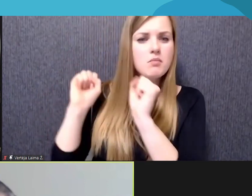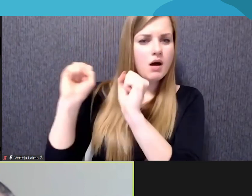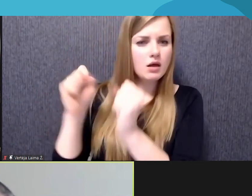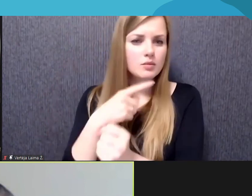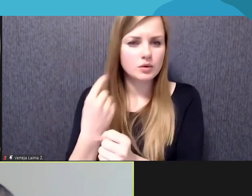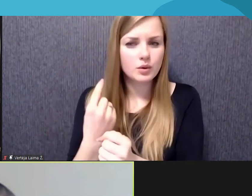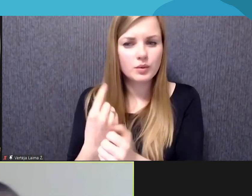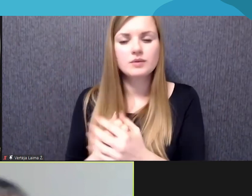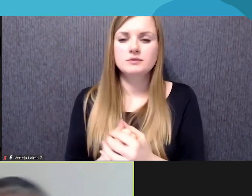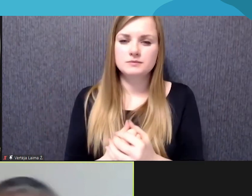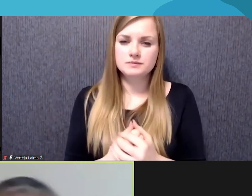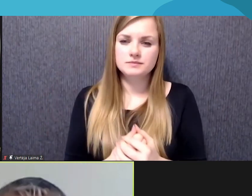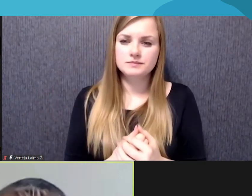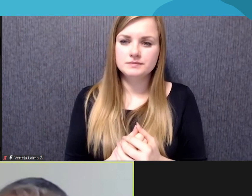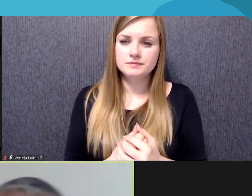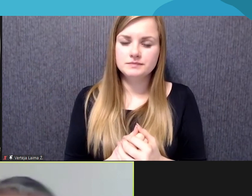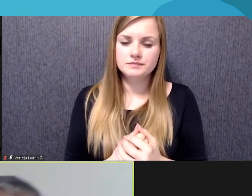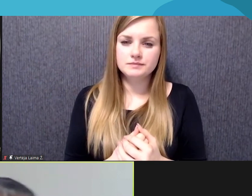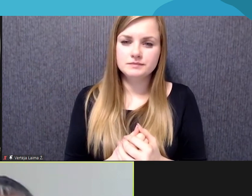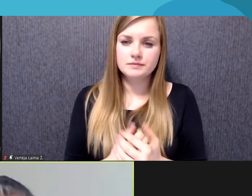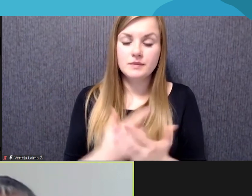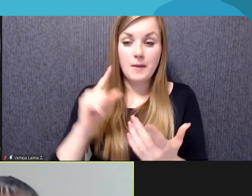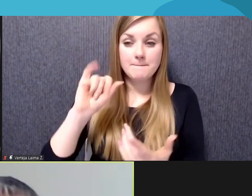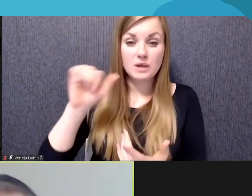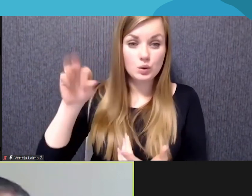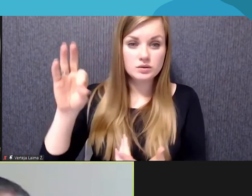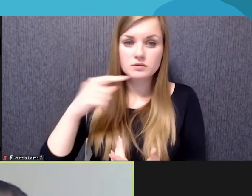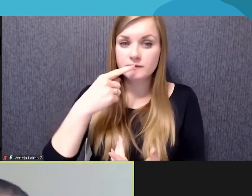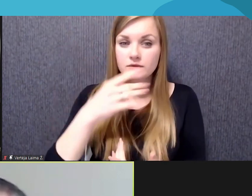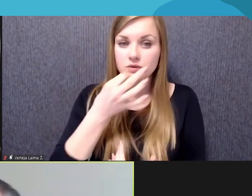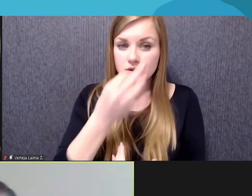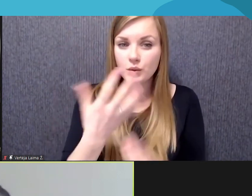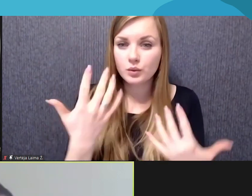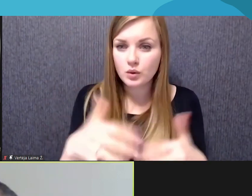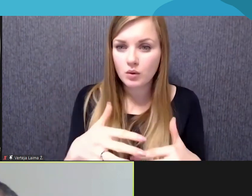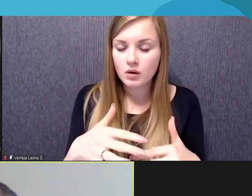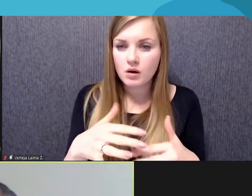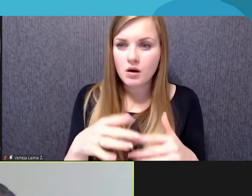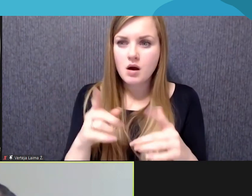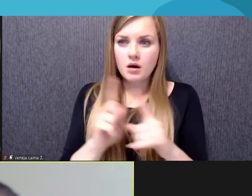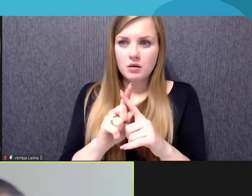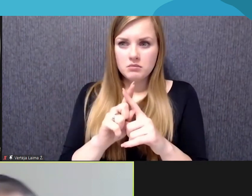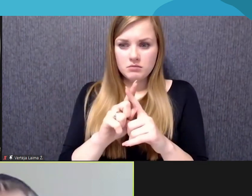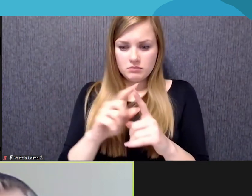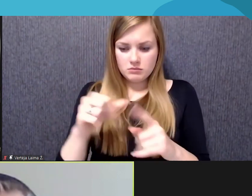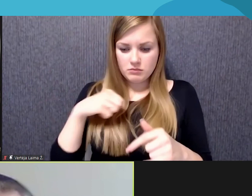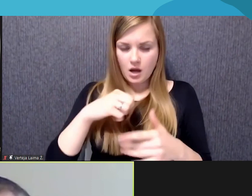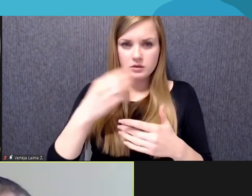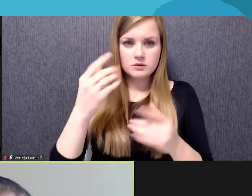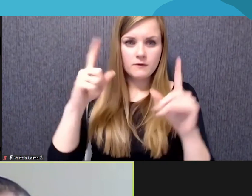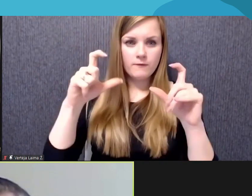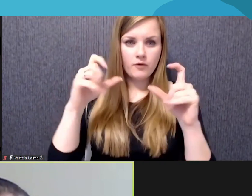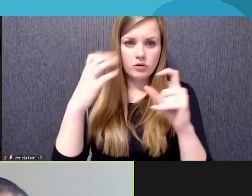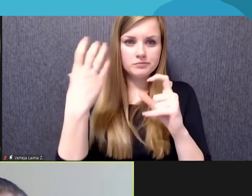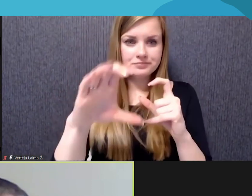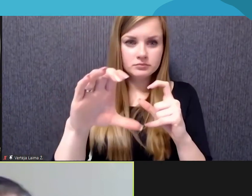The support to the perpetrators was more evident than support of the victims.